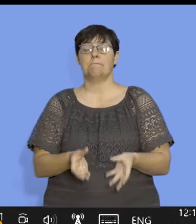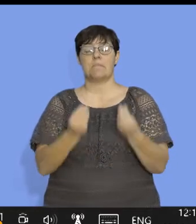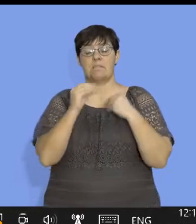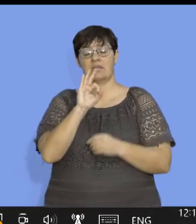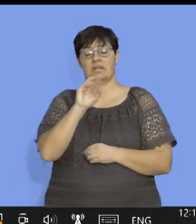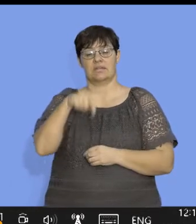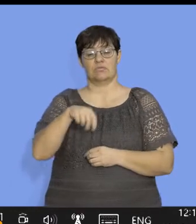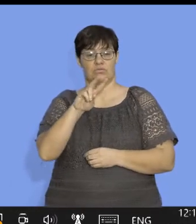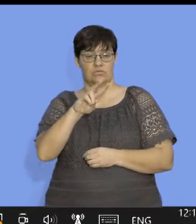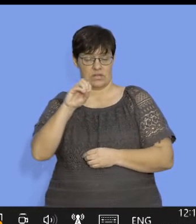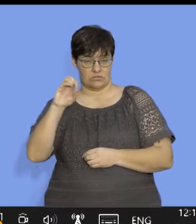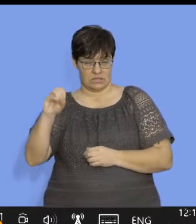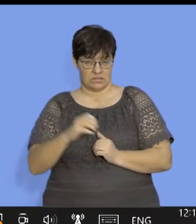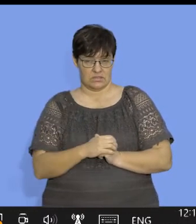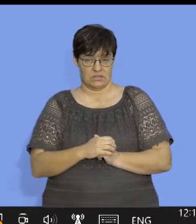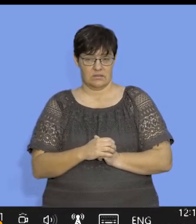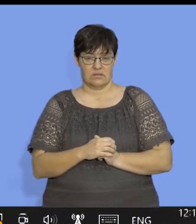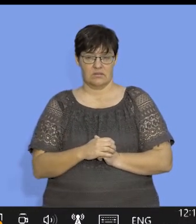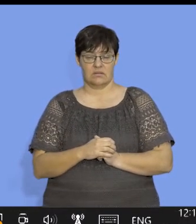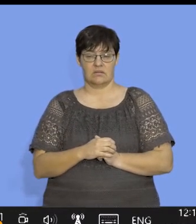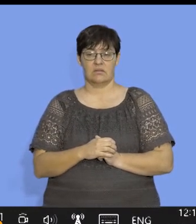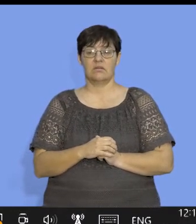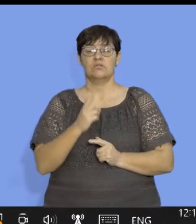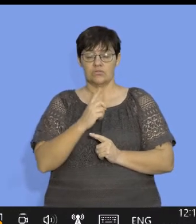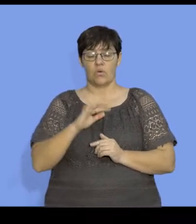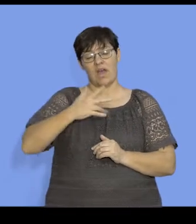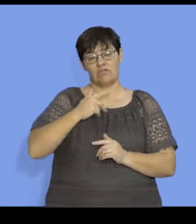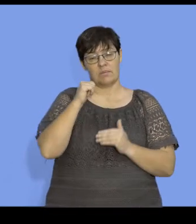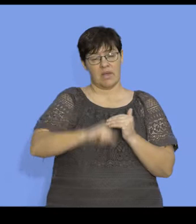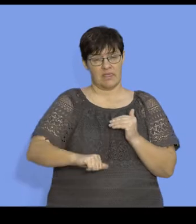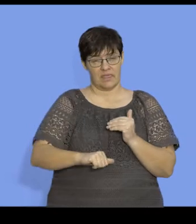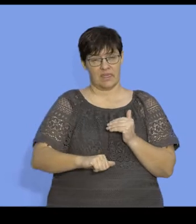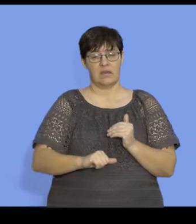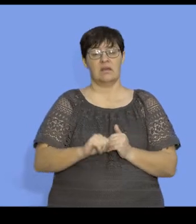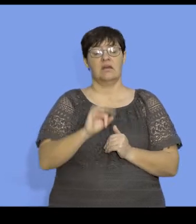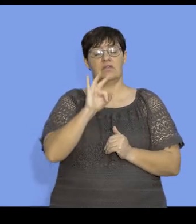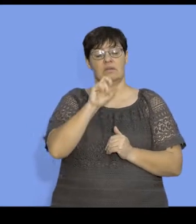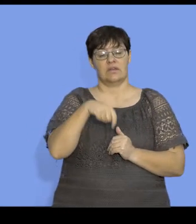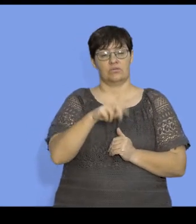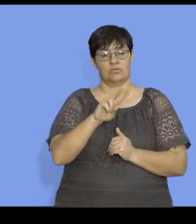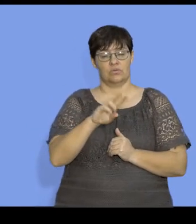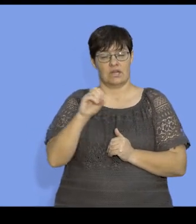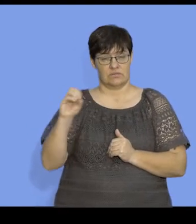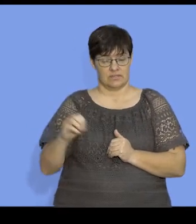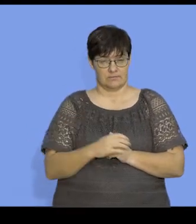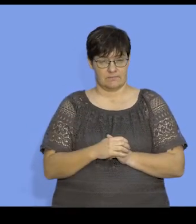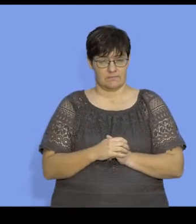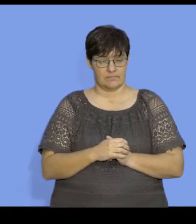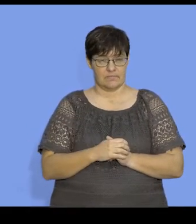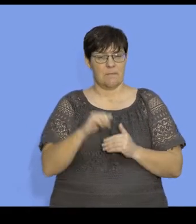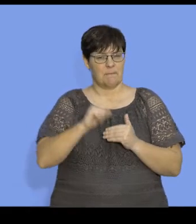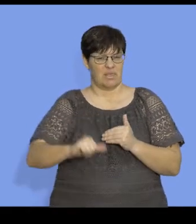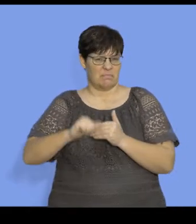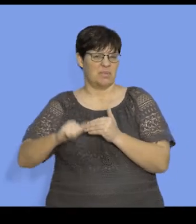me a figure of 3,200, right? So the average per month is your 3,200,